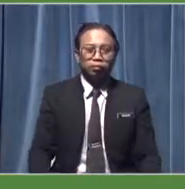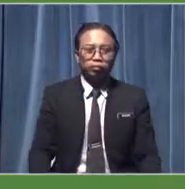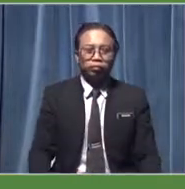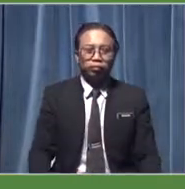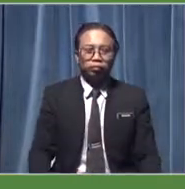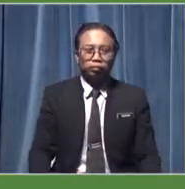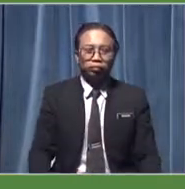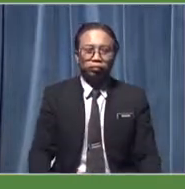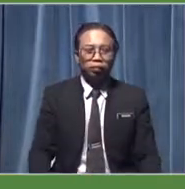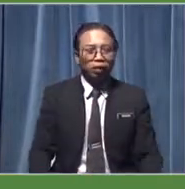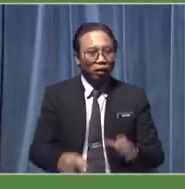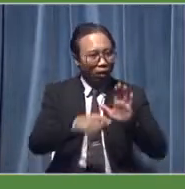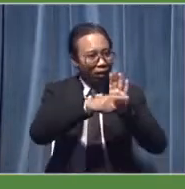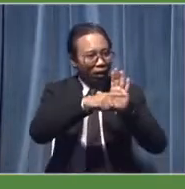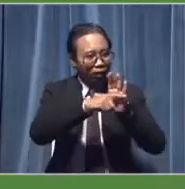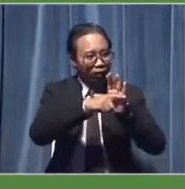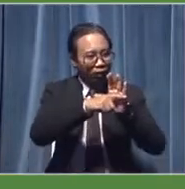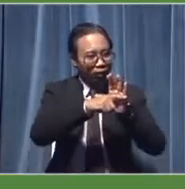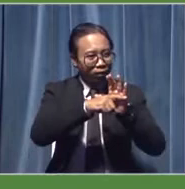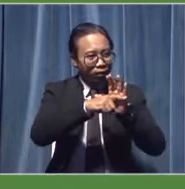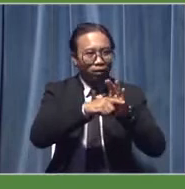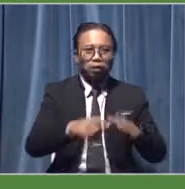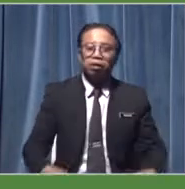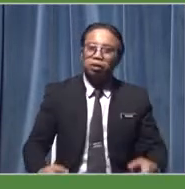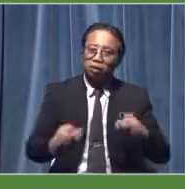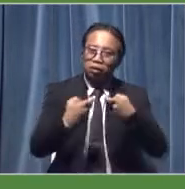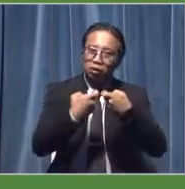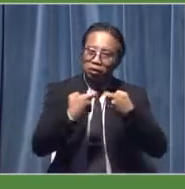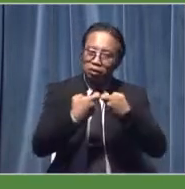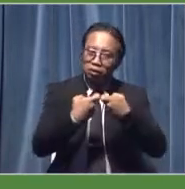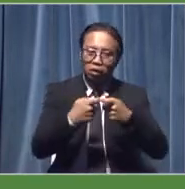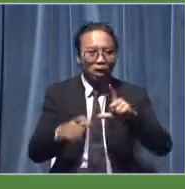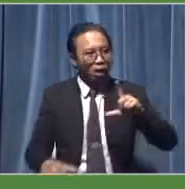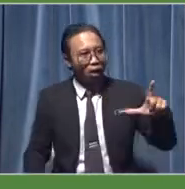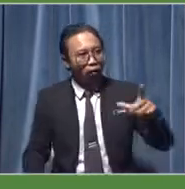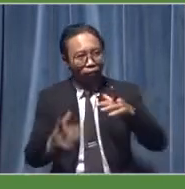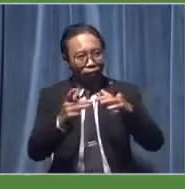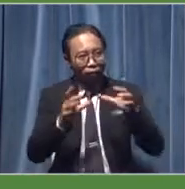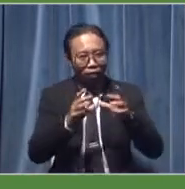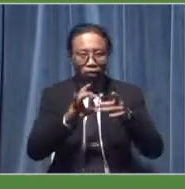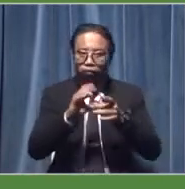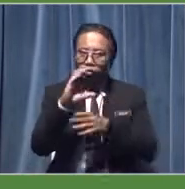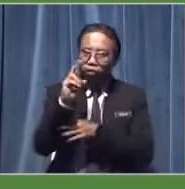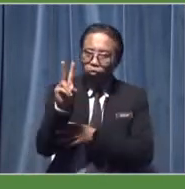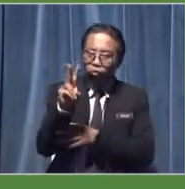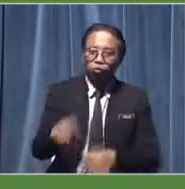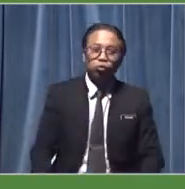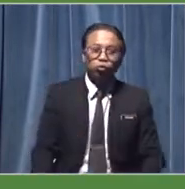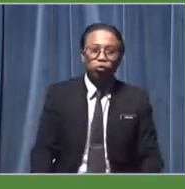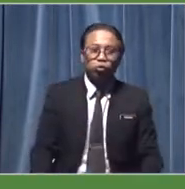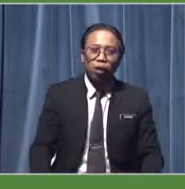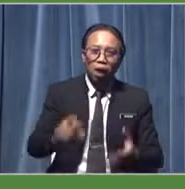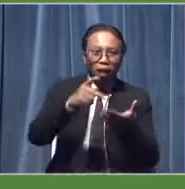The negative charges from the left plate of C2